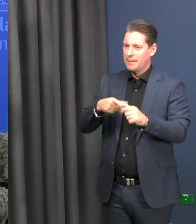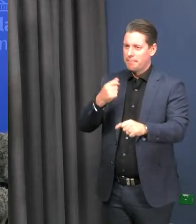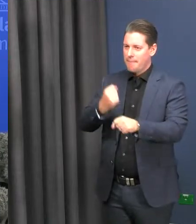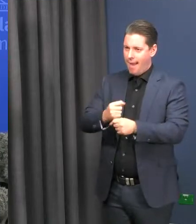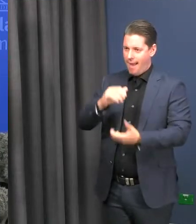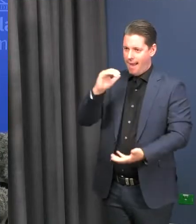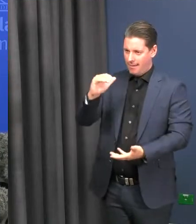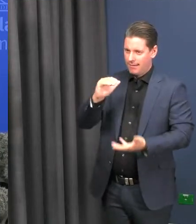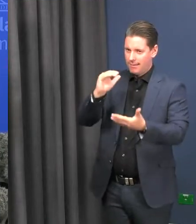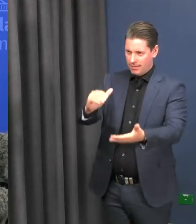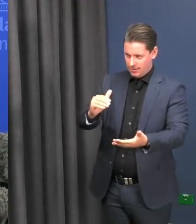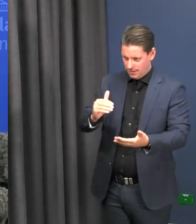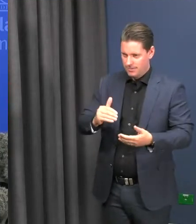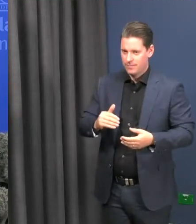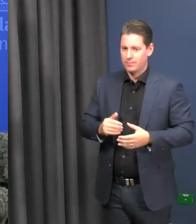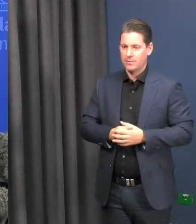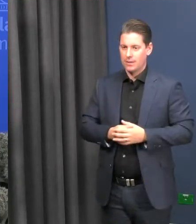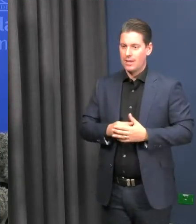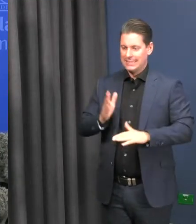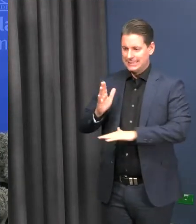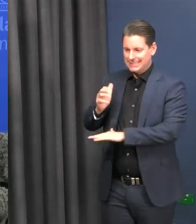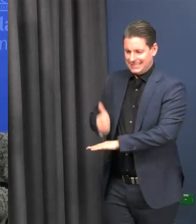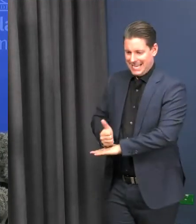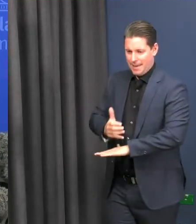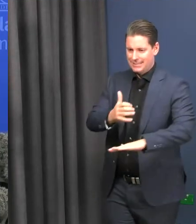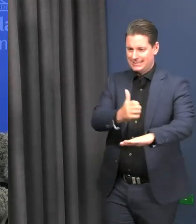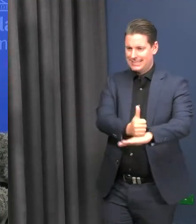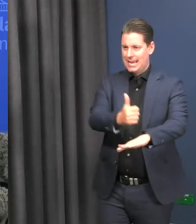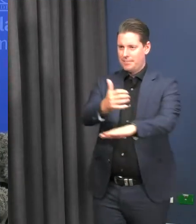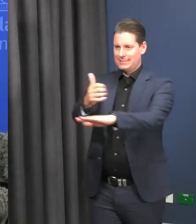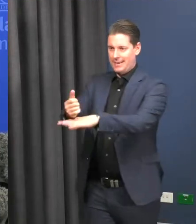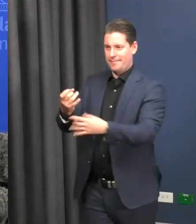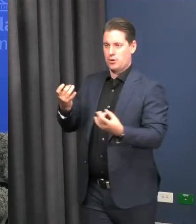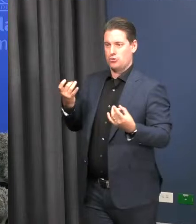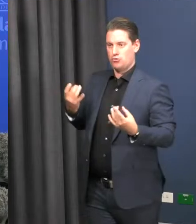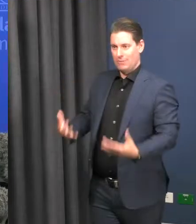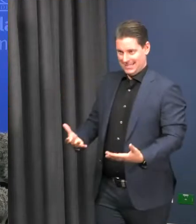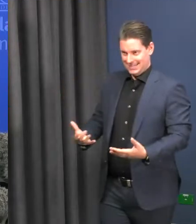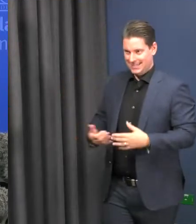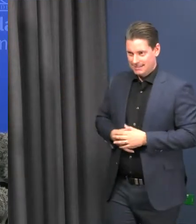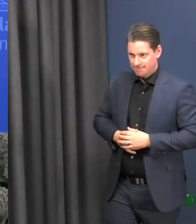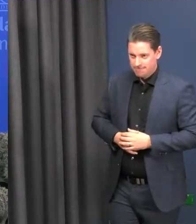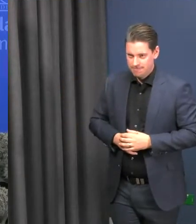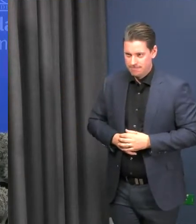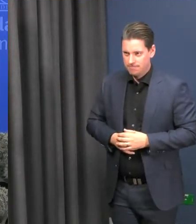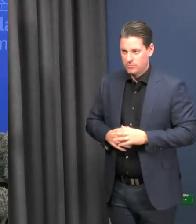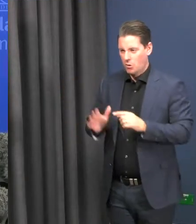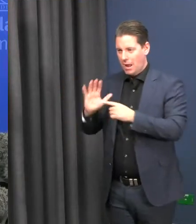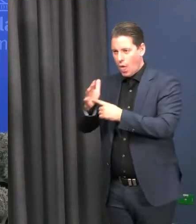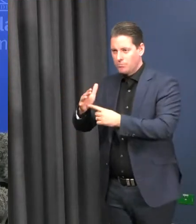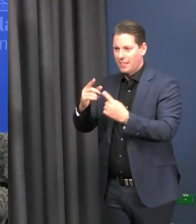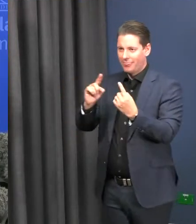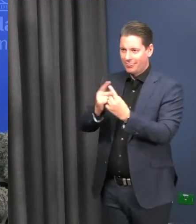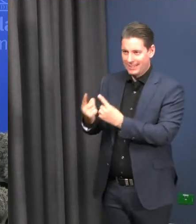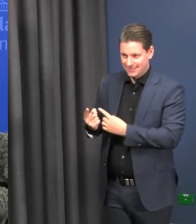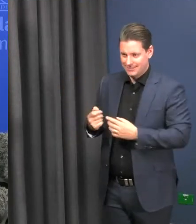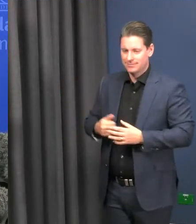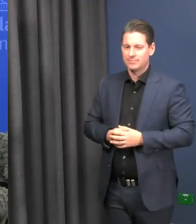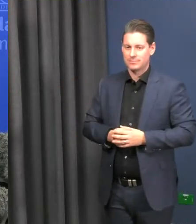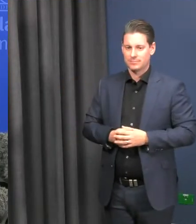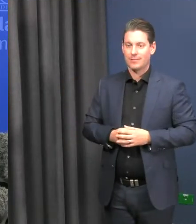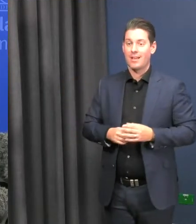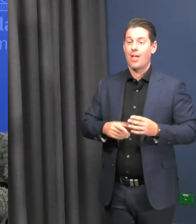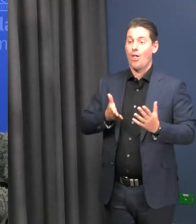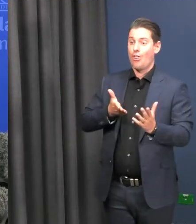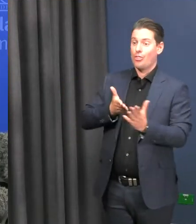and some of the pre-positioning of assets. During the event, ADF can provide advice